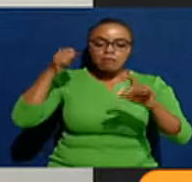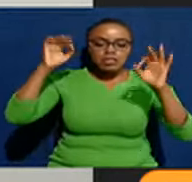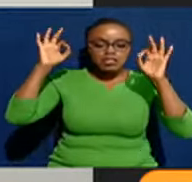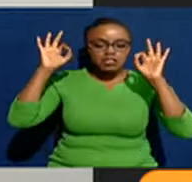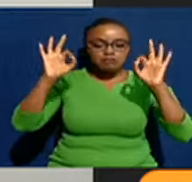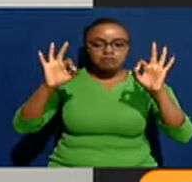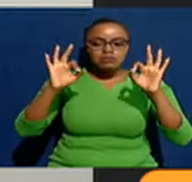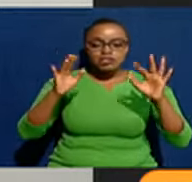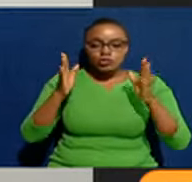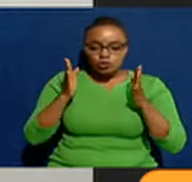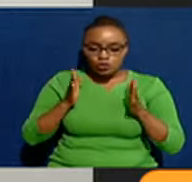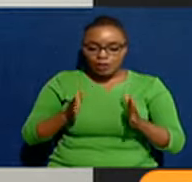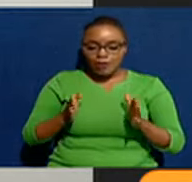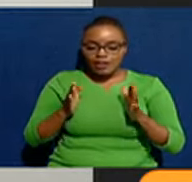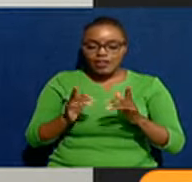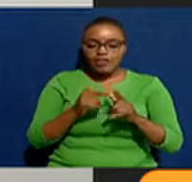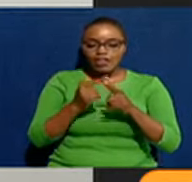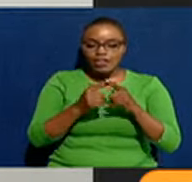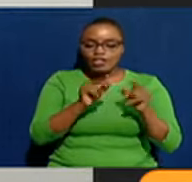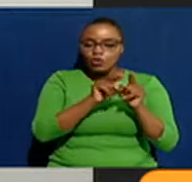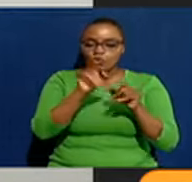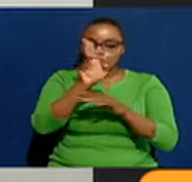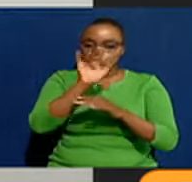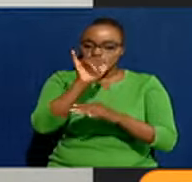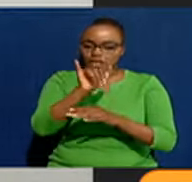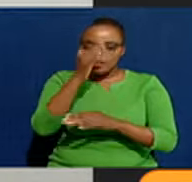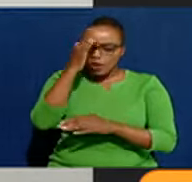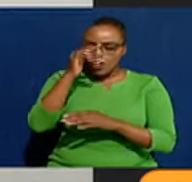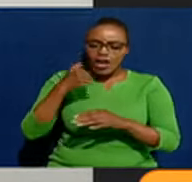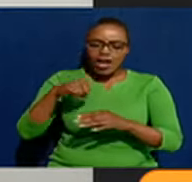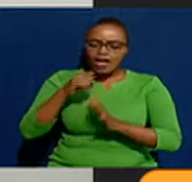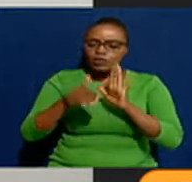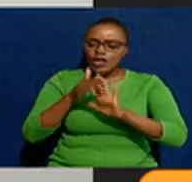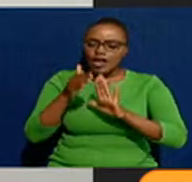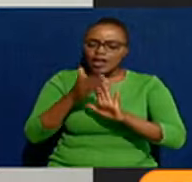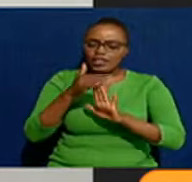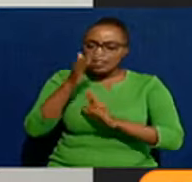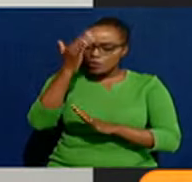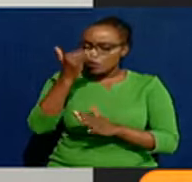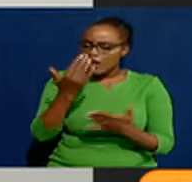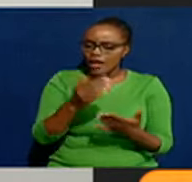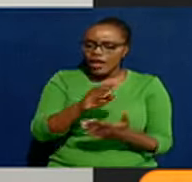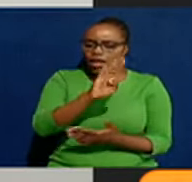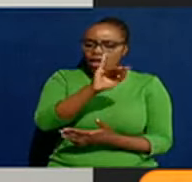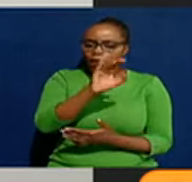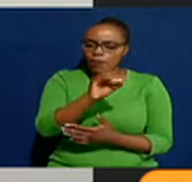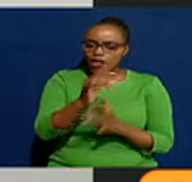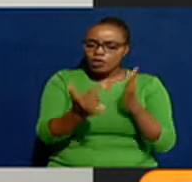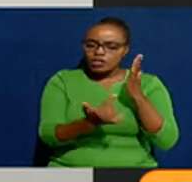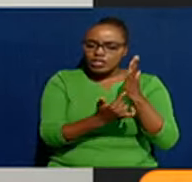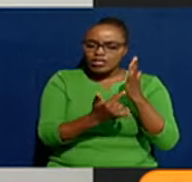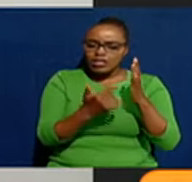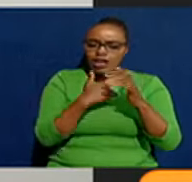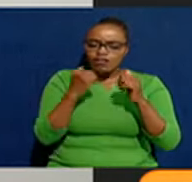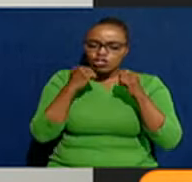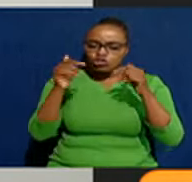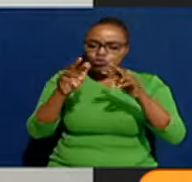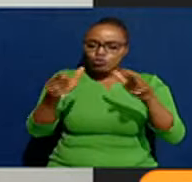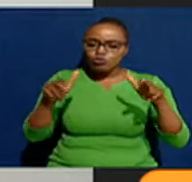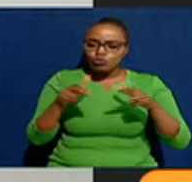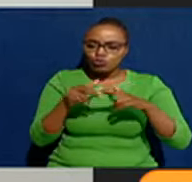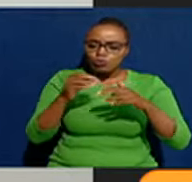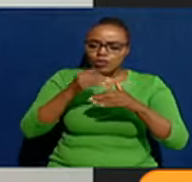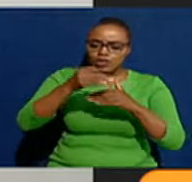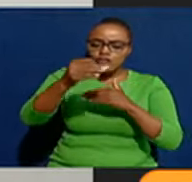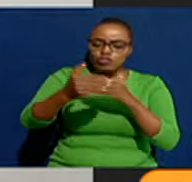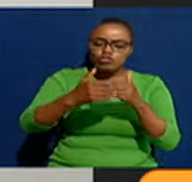to humanity, and we use it. Why are we rushing? Biotechnology has got a very strong room in the future